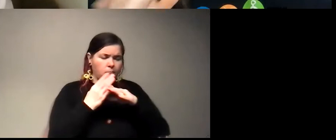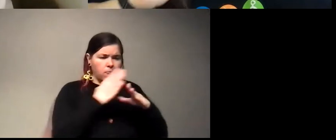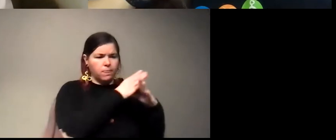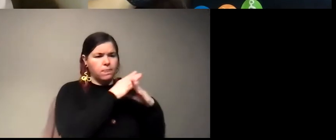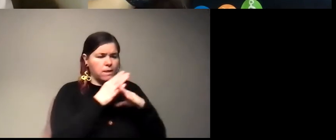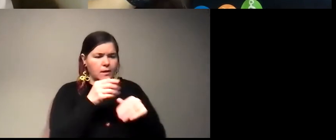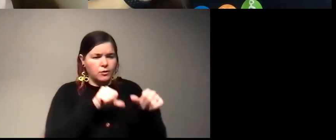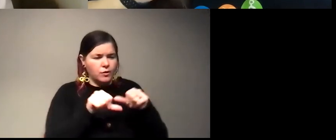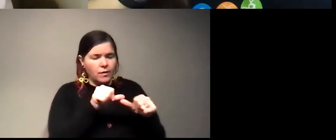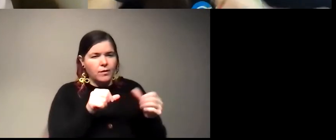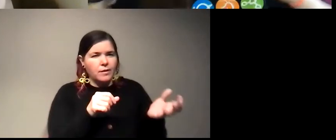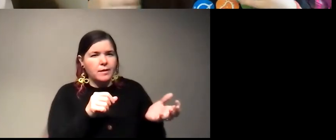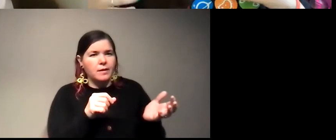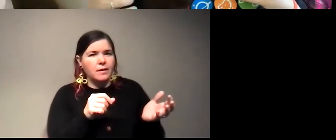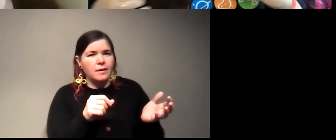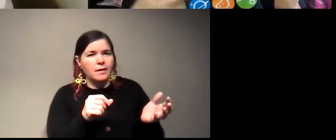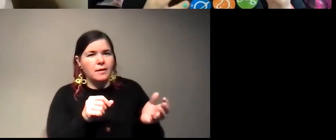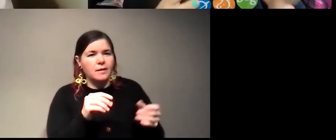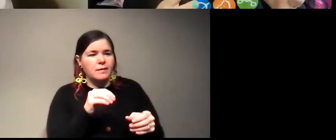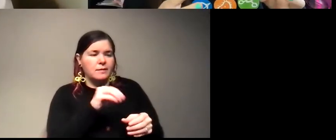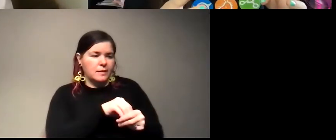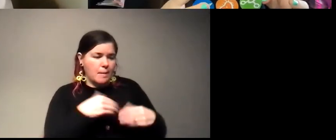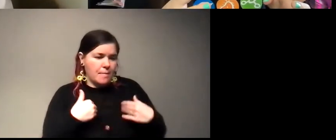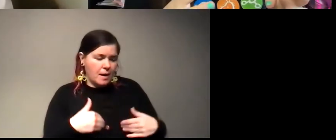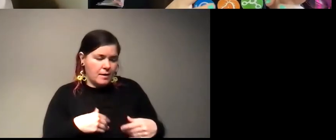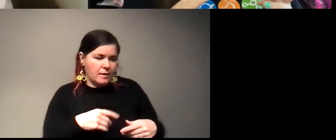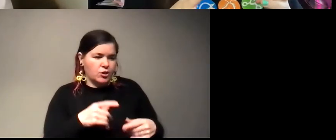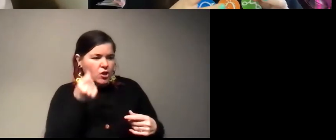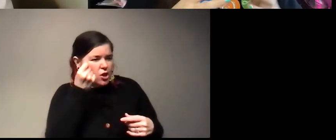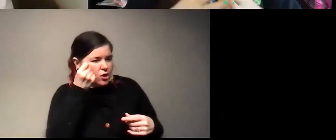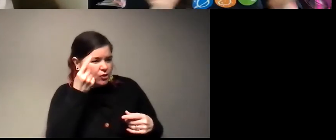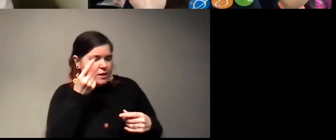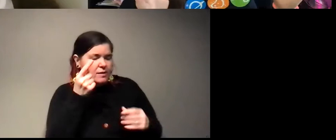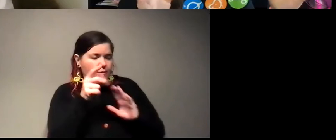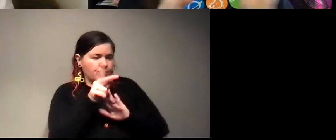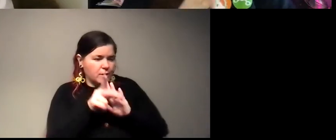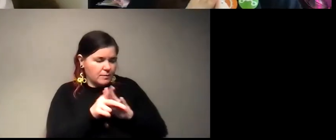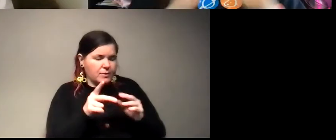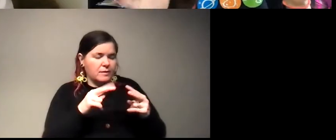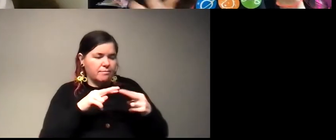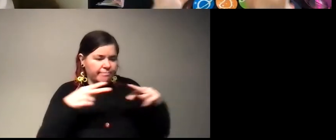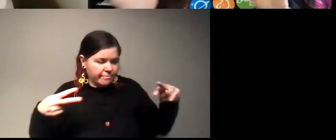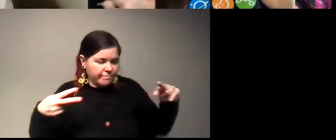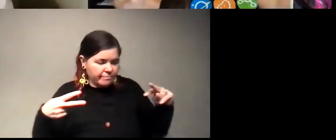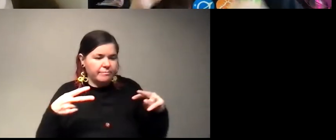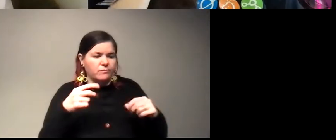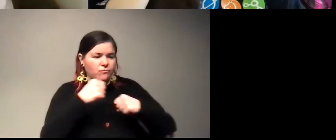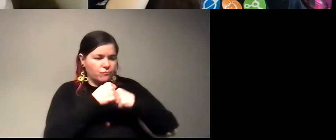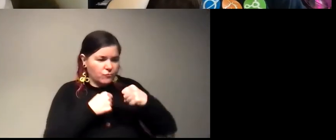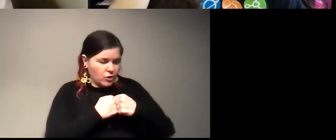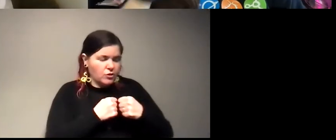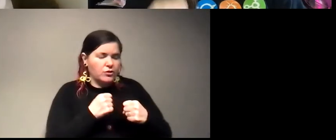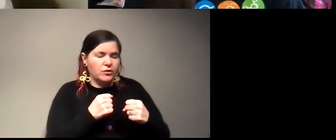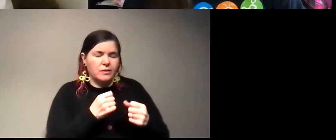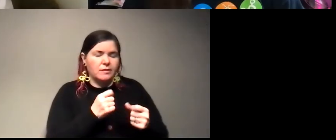all in the body, but knowing what we know about them from like their sequences or their structure from other various stuff.